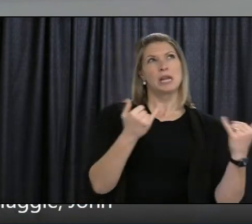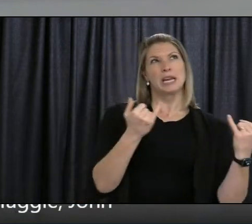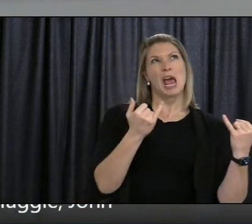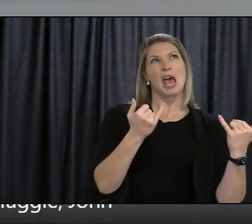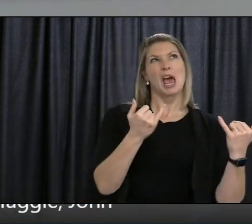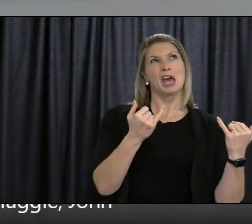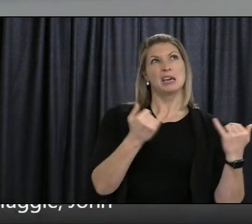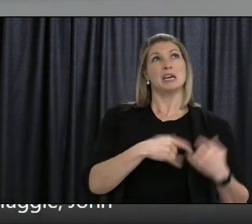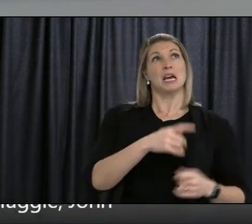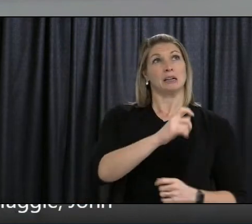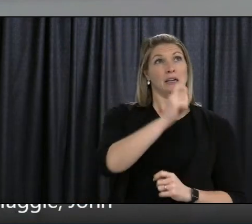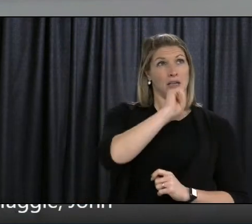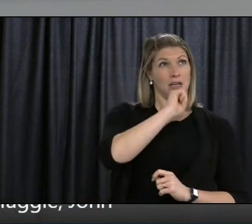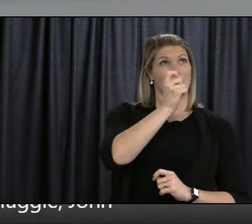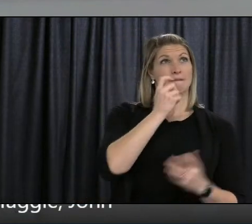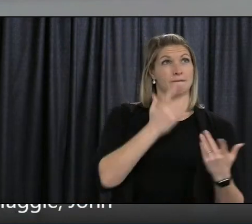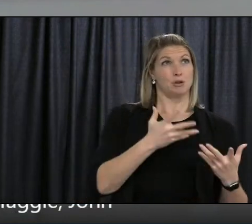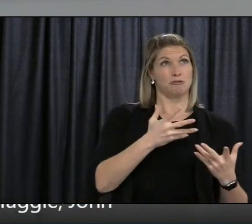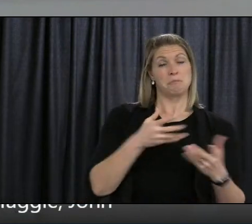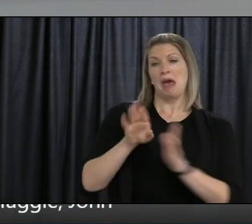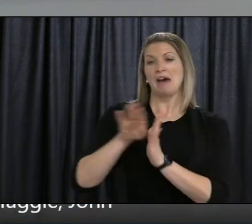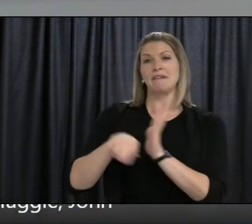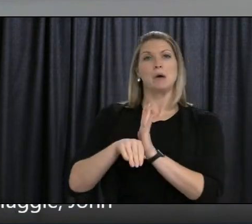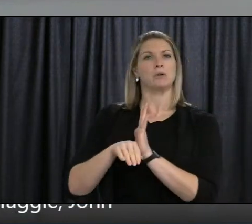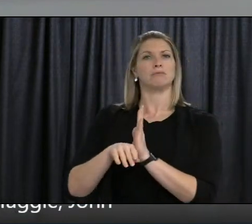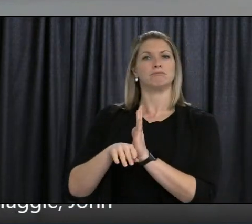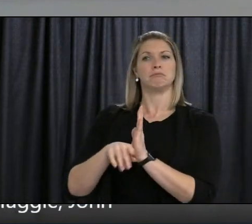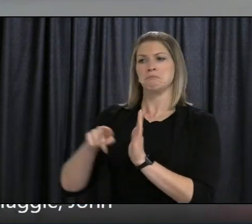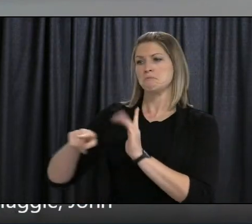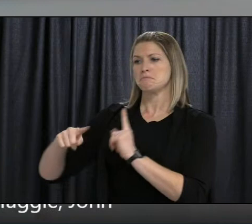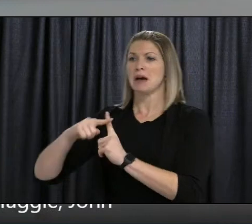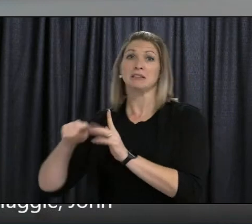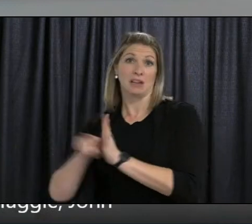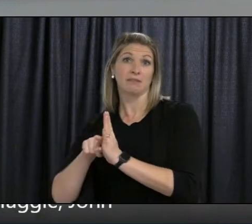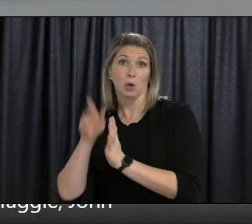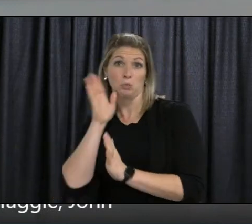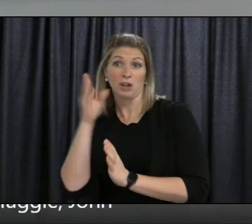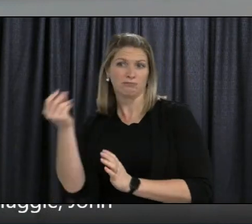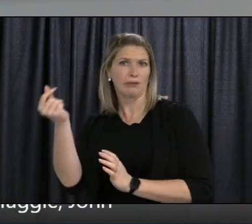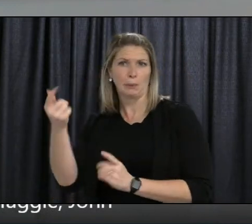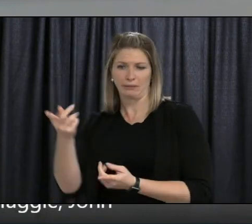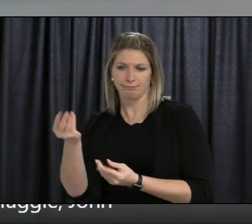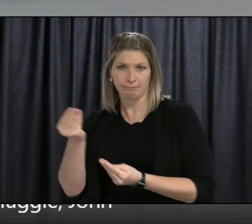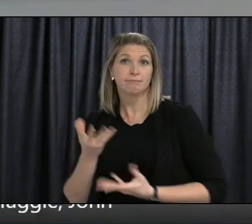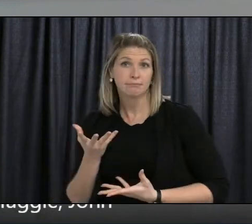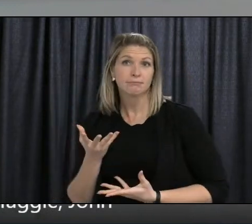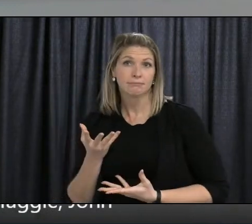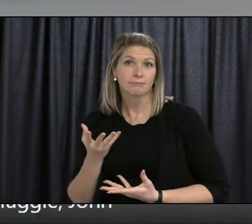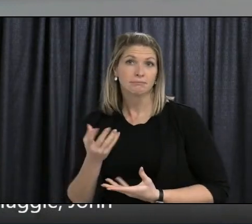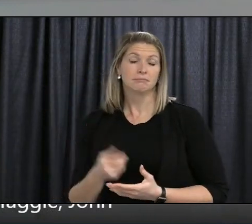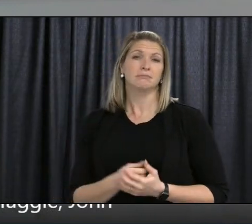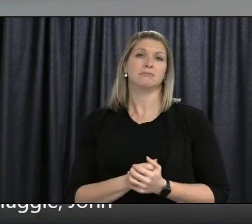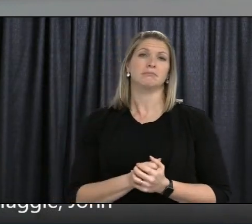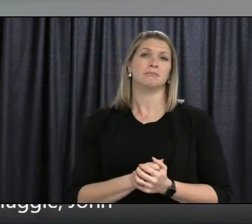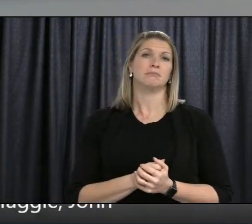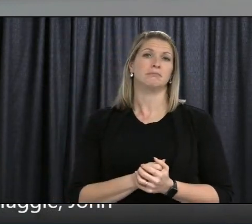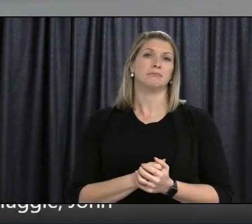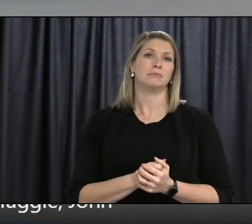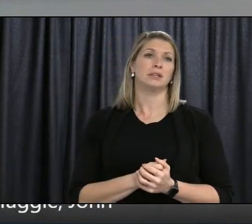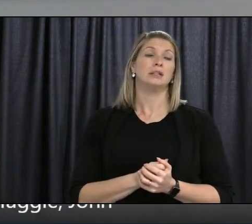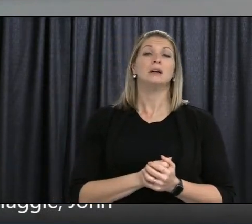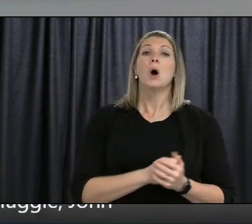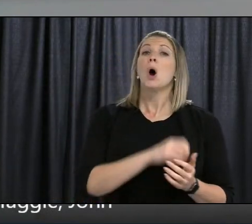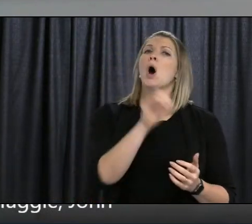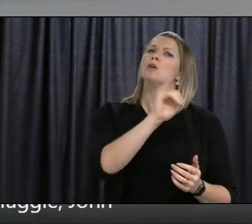half an hour. There is a process in place whereby these results for